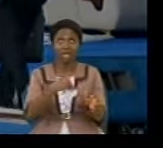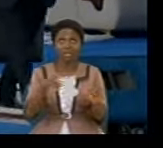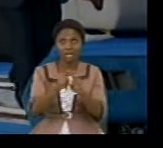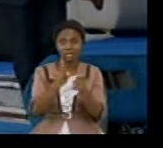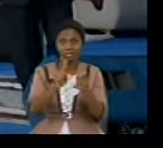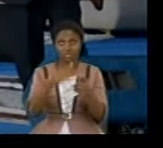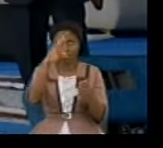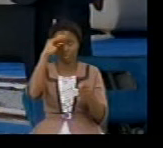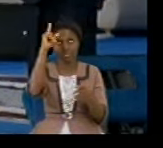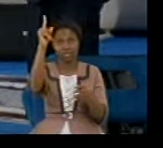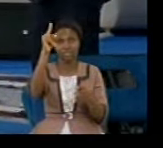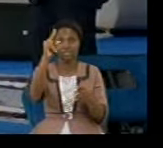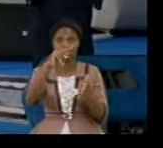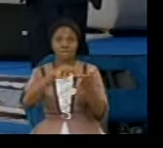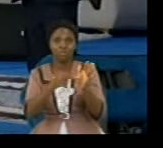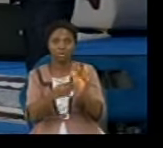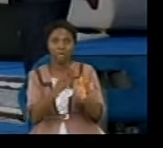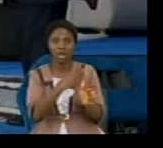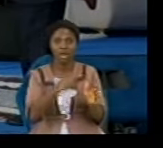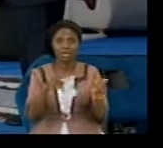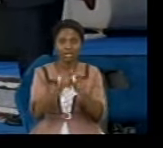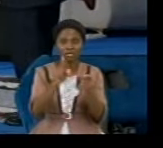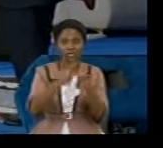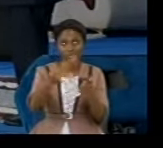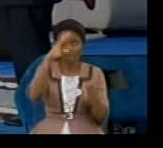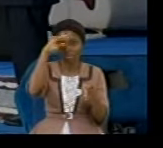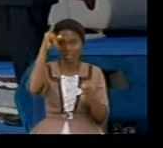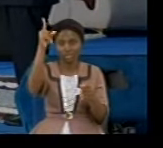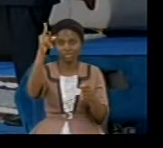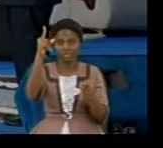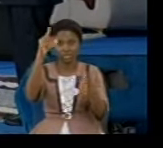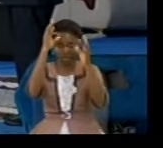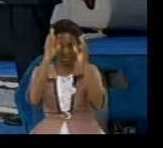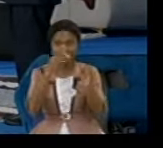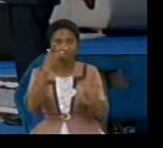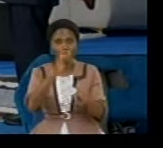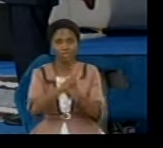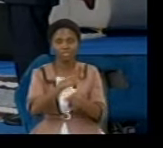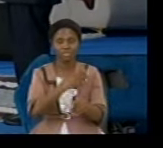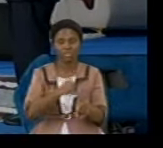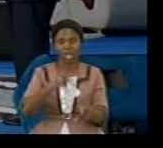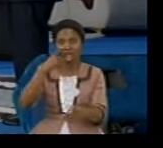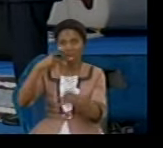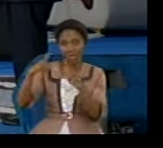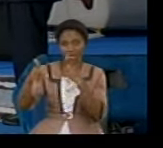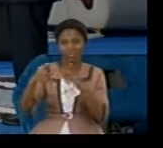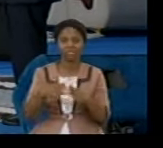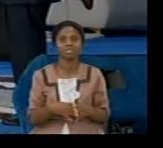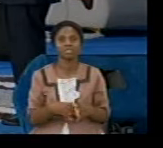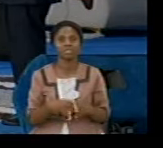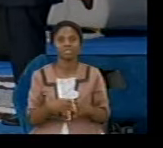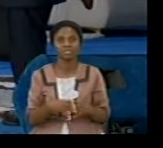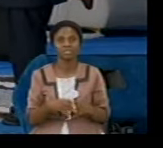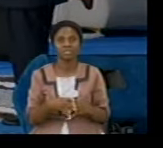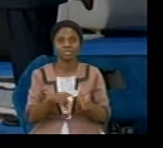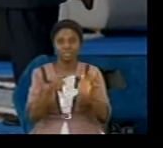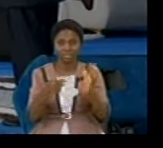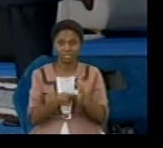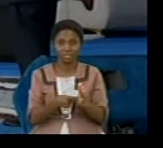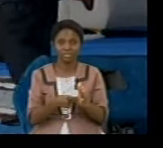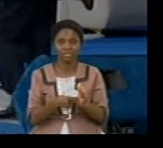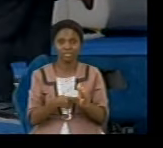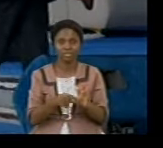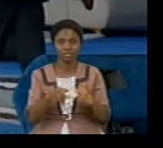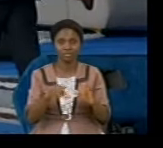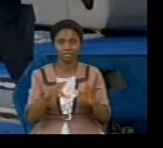to his prediction, his promise, and prophecy. This morning, this session, in Daniel